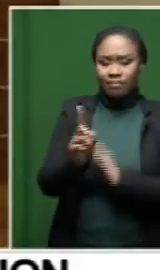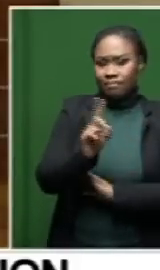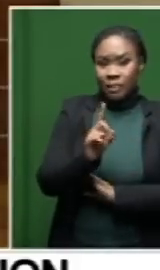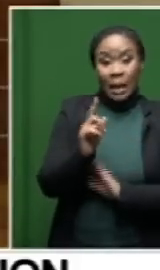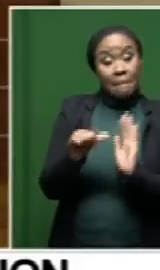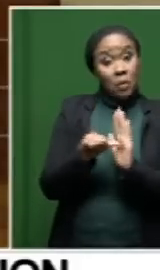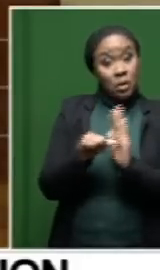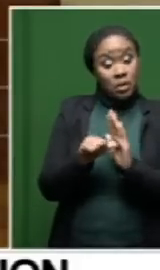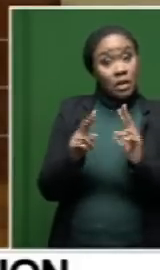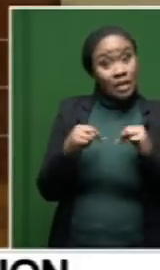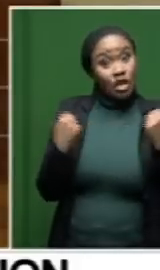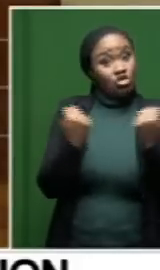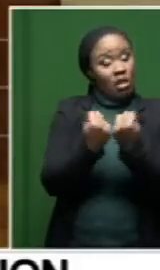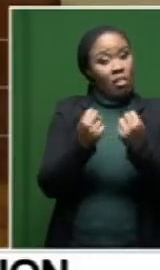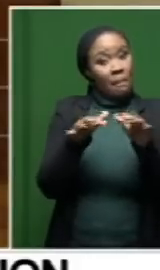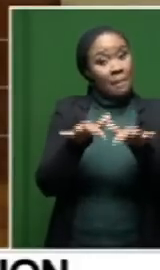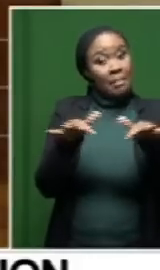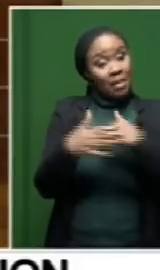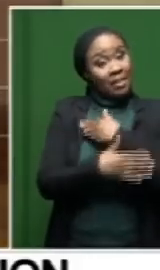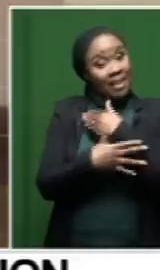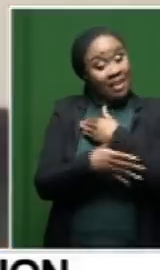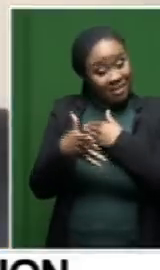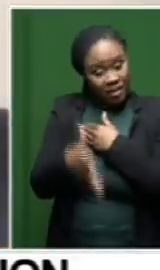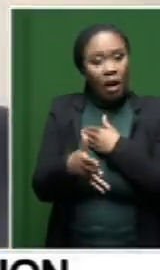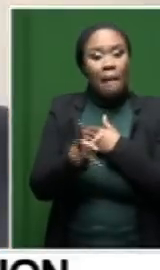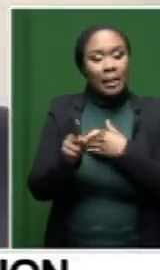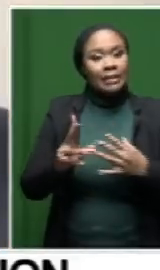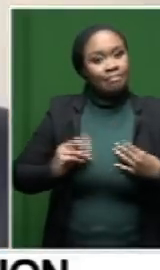national response. Indeed it does.